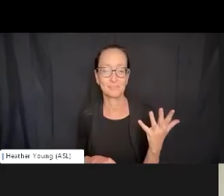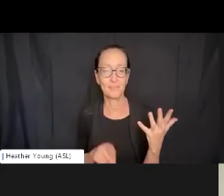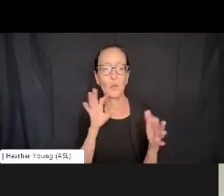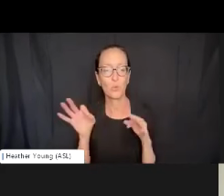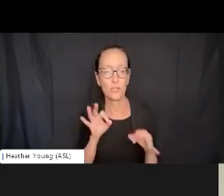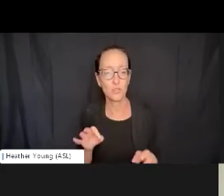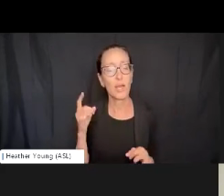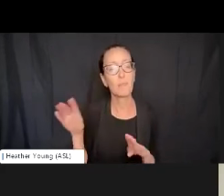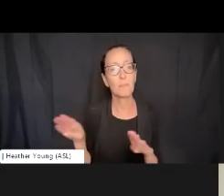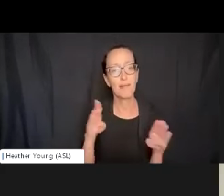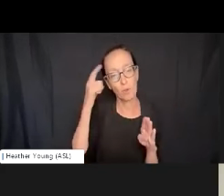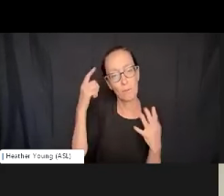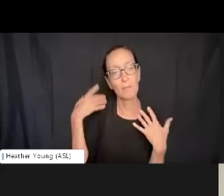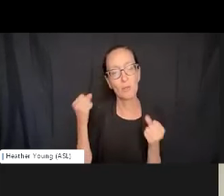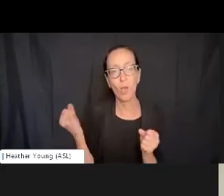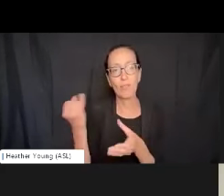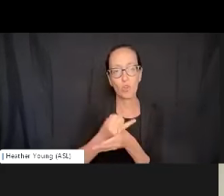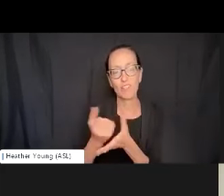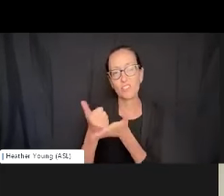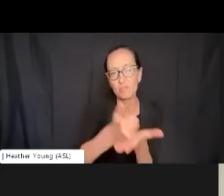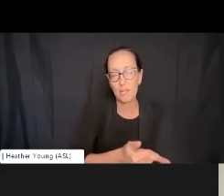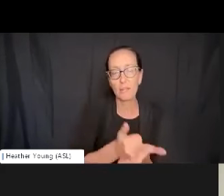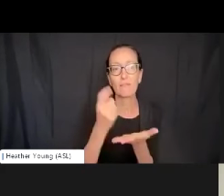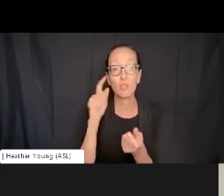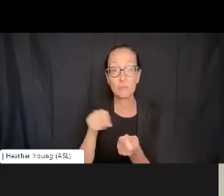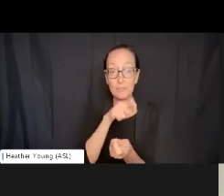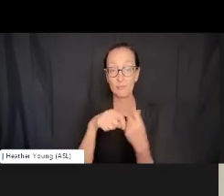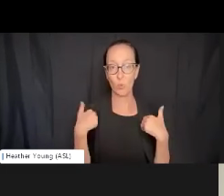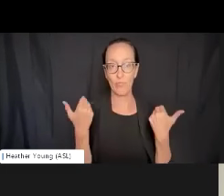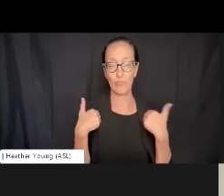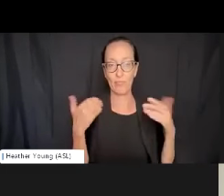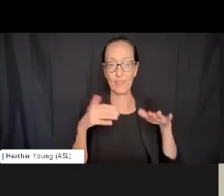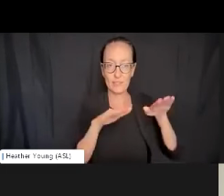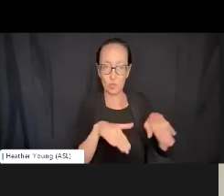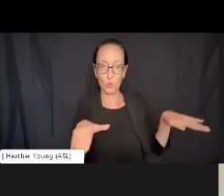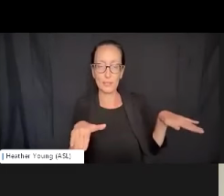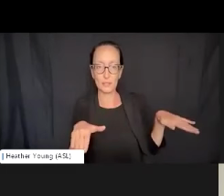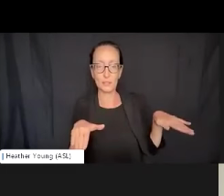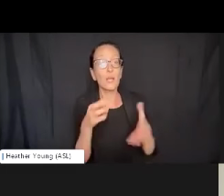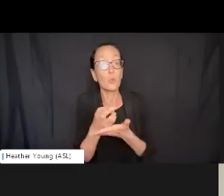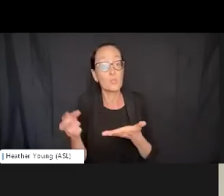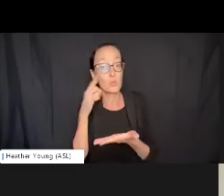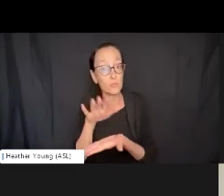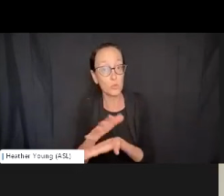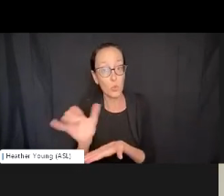health interventions that are specific to child and adolescent victims, as well as some resources for schools to